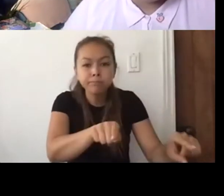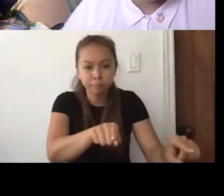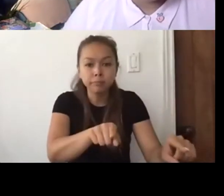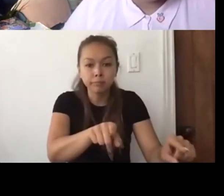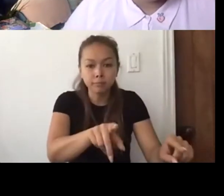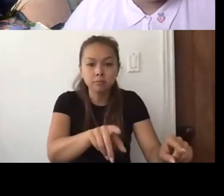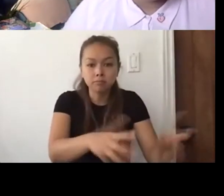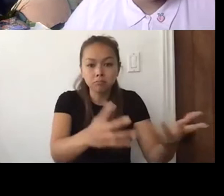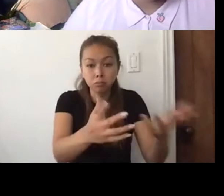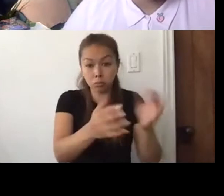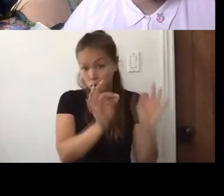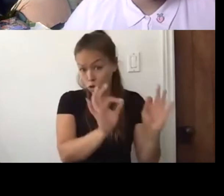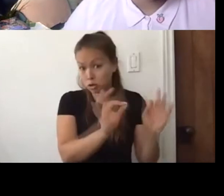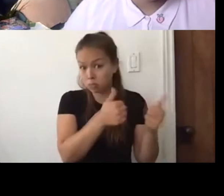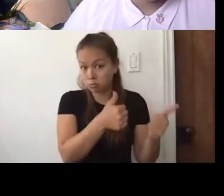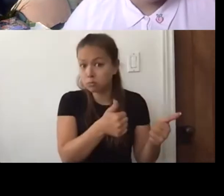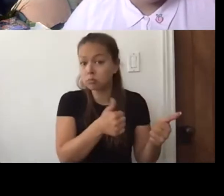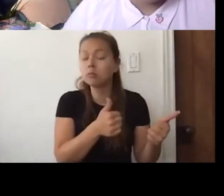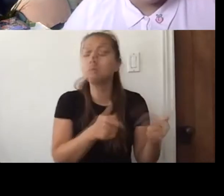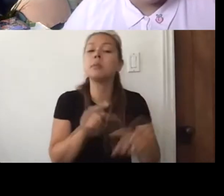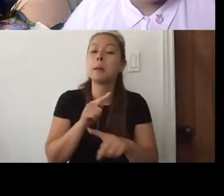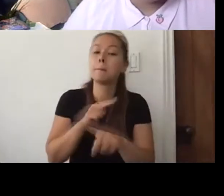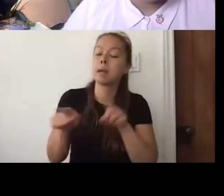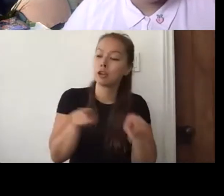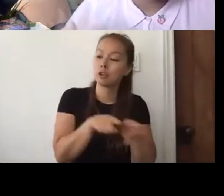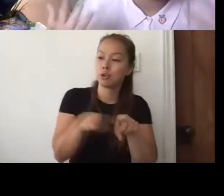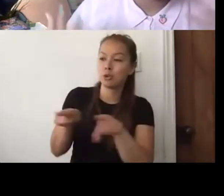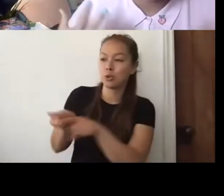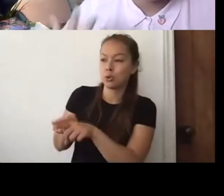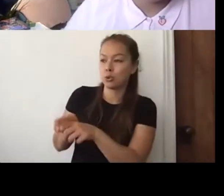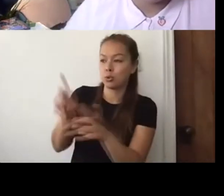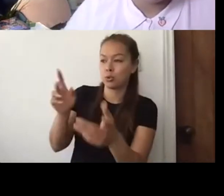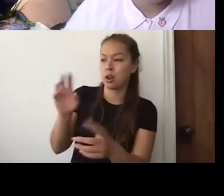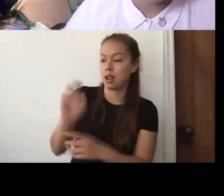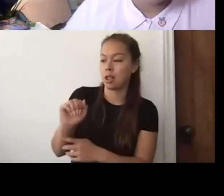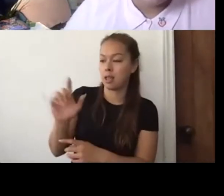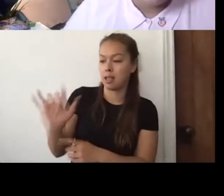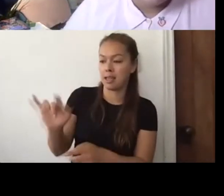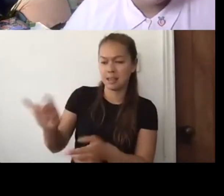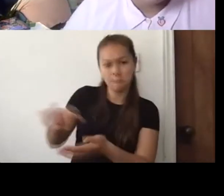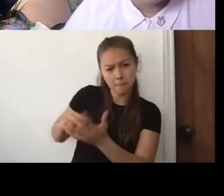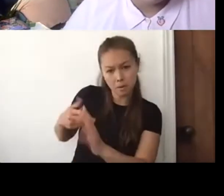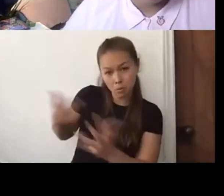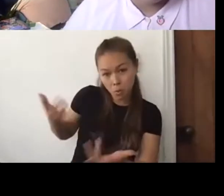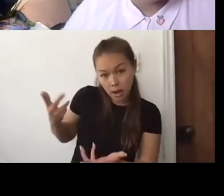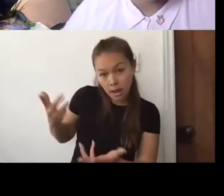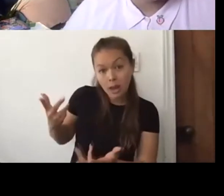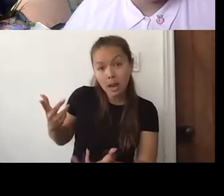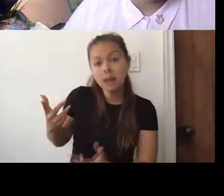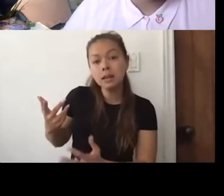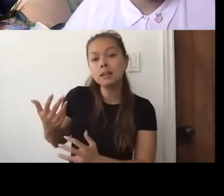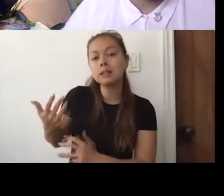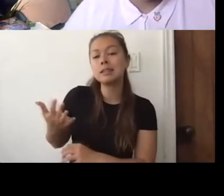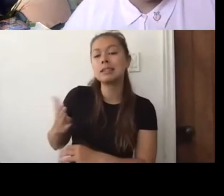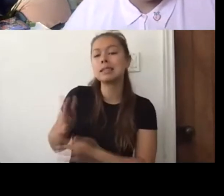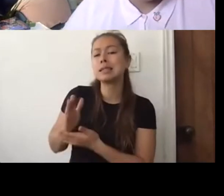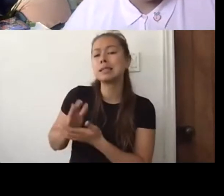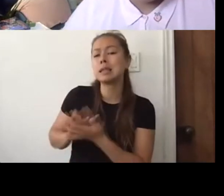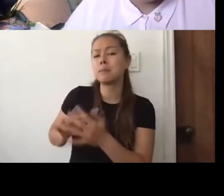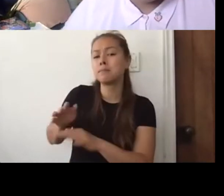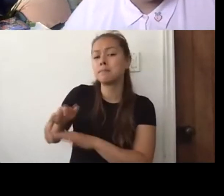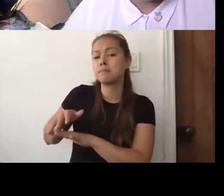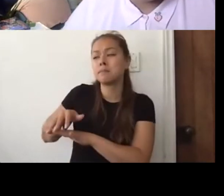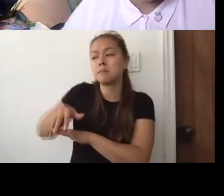time, considering what it means to be an ally, you know, has some problematic roots in certain ways where it feels